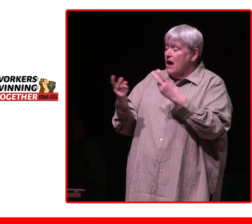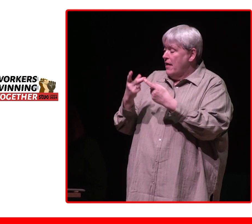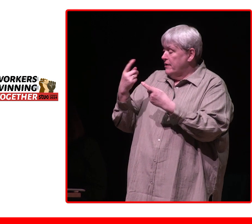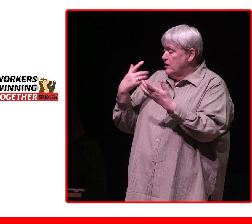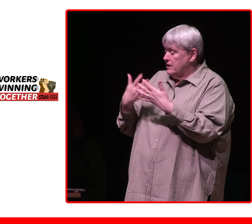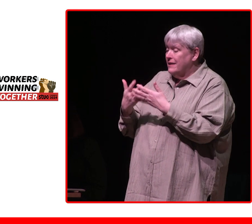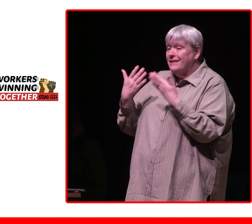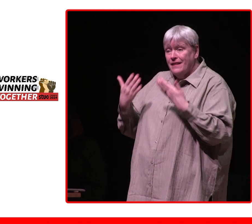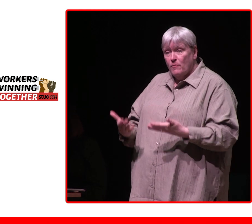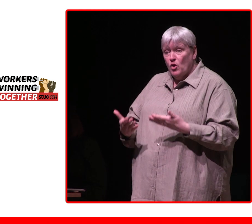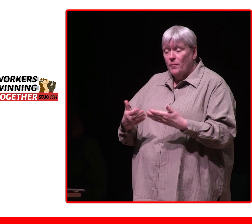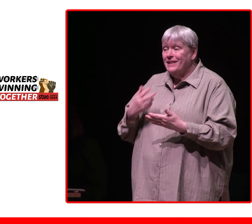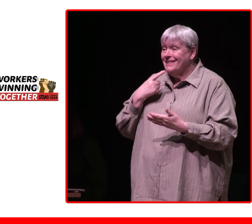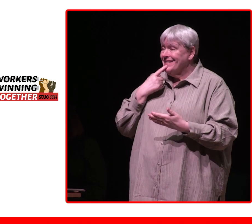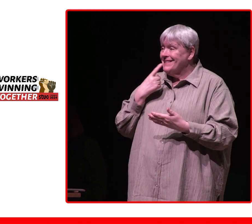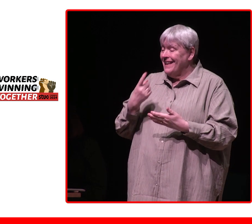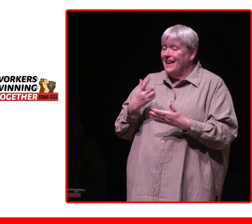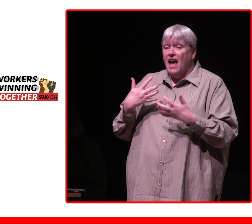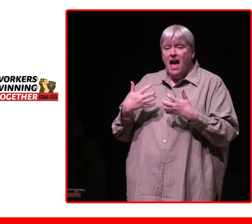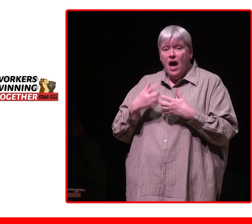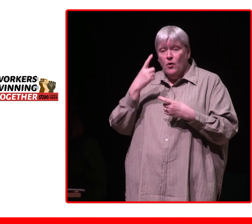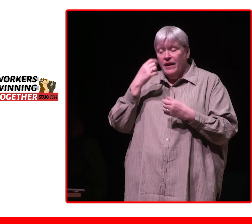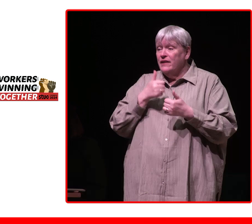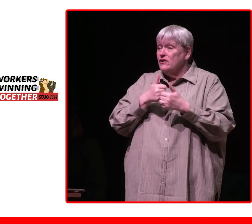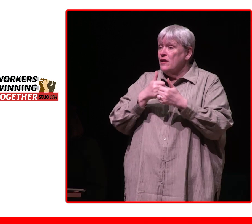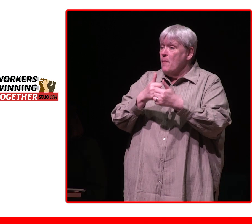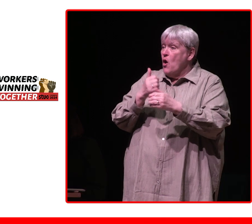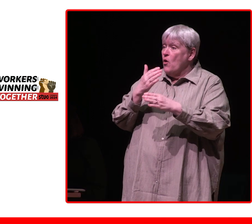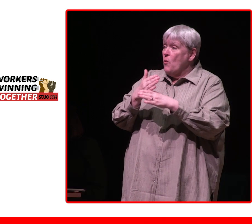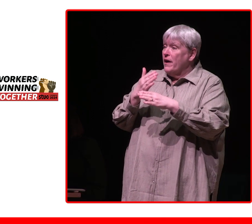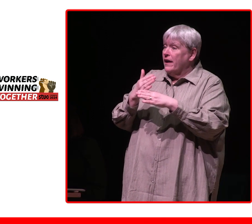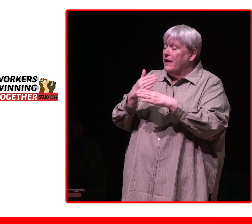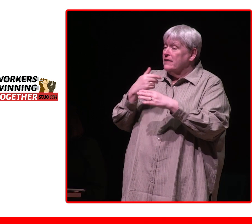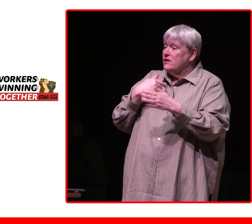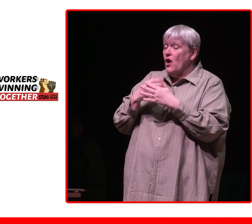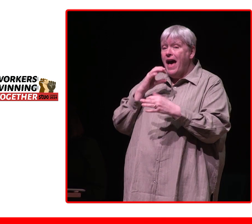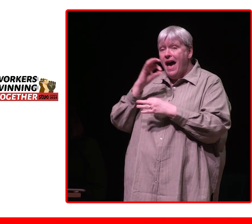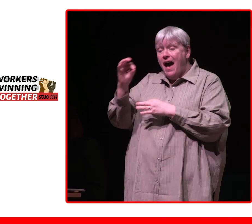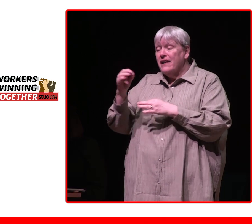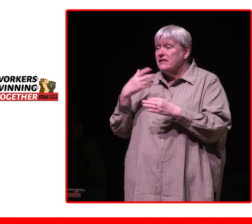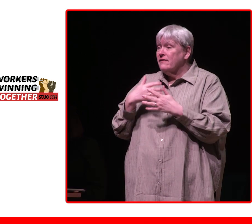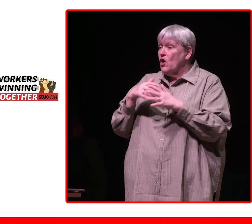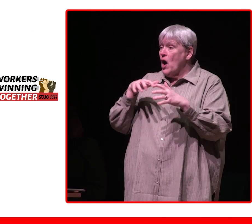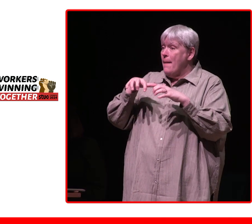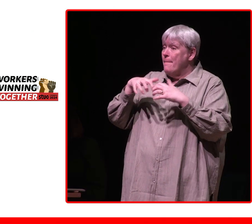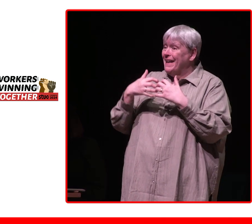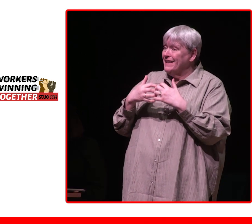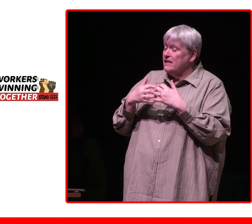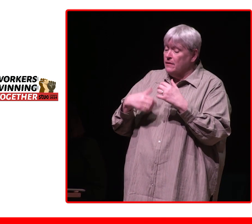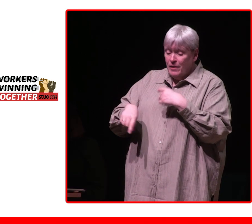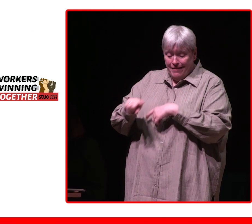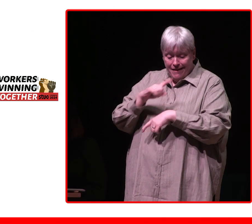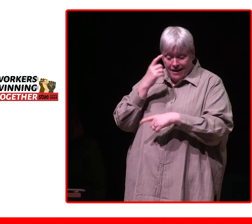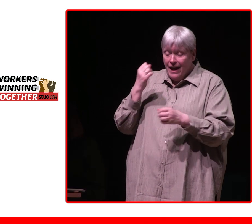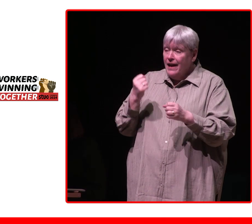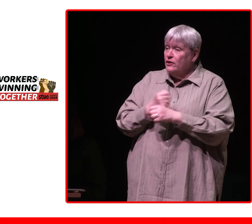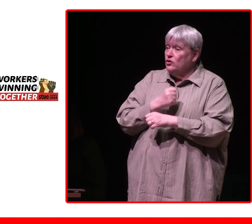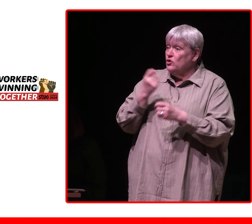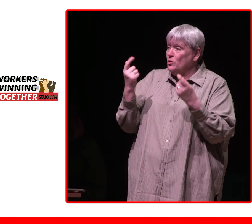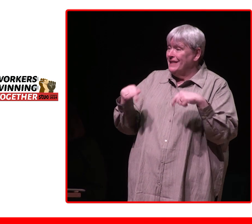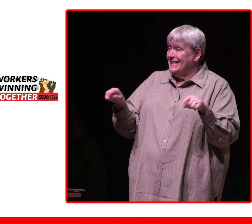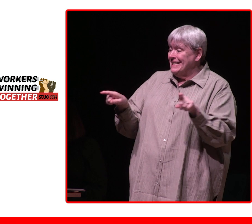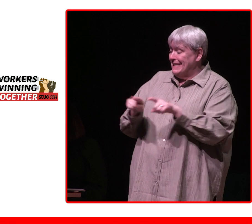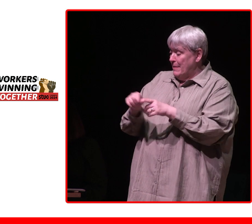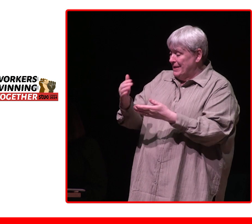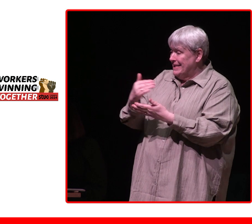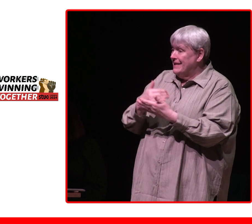can support workers who have approached their trade union and asked for a mechanism where they can do this